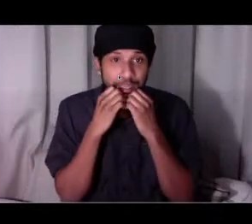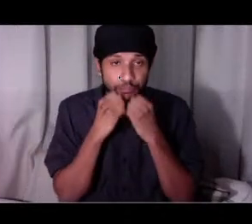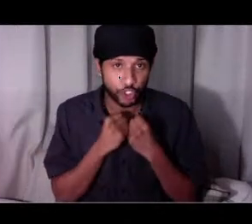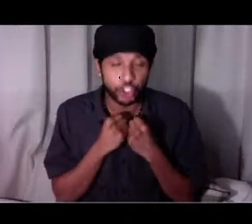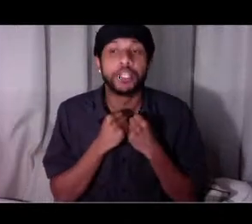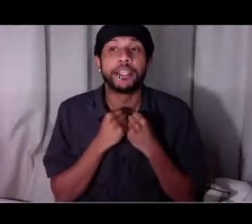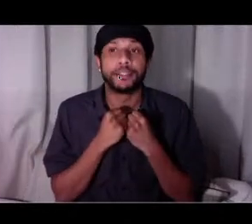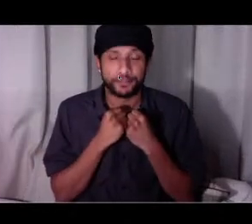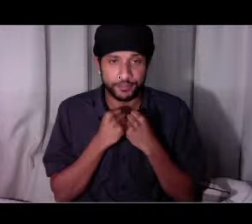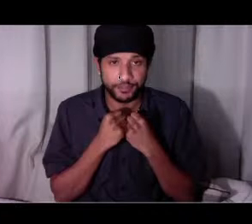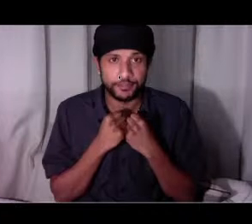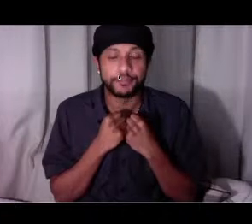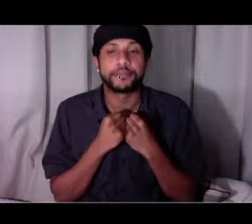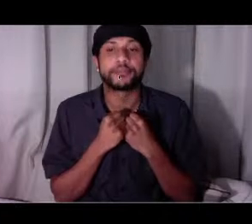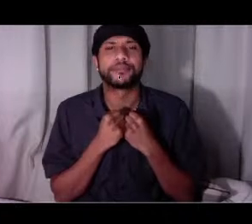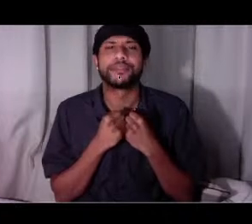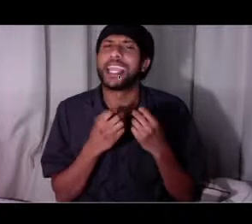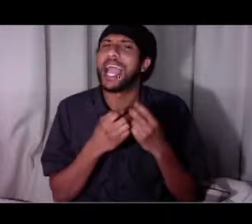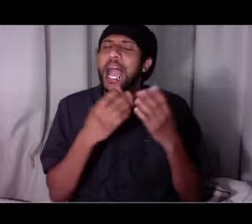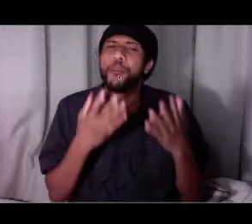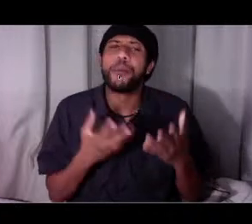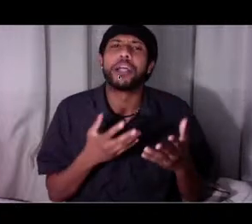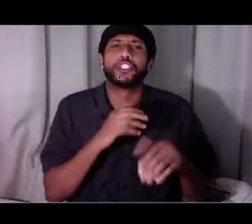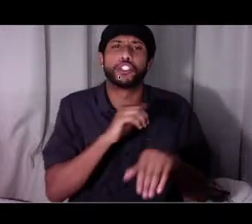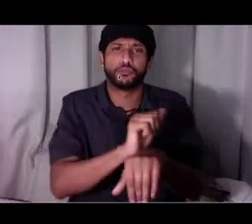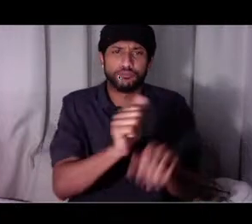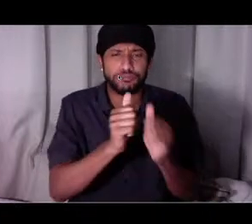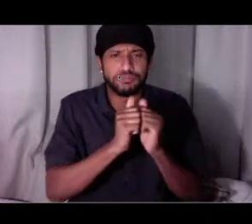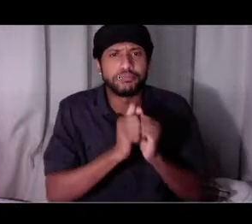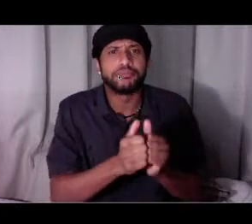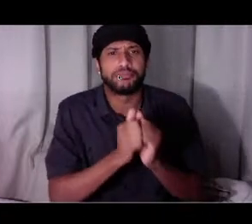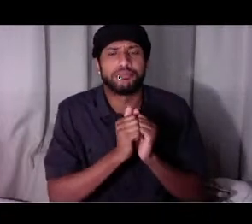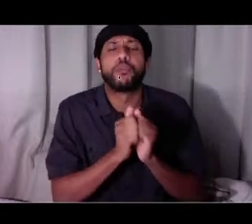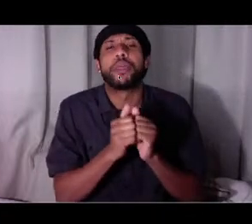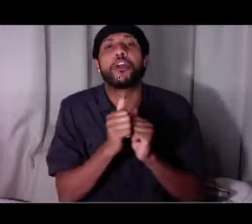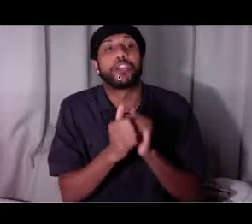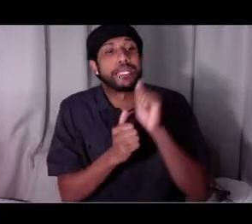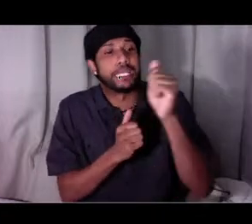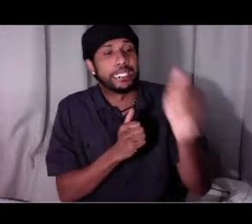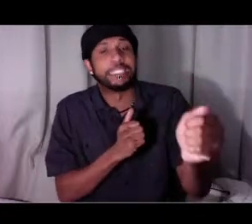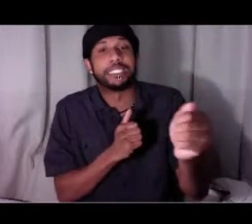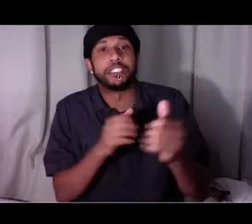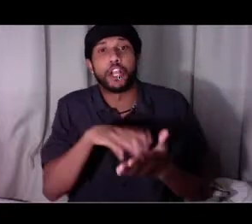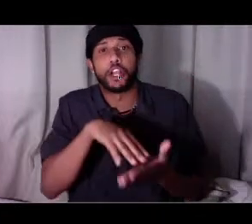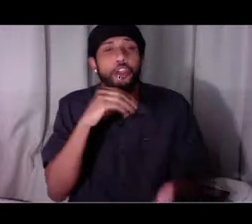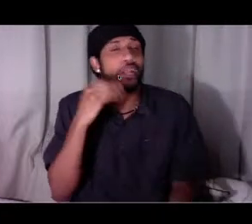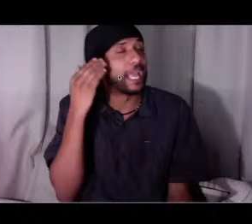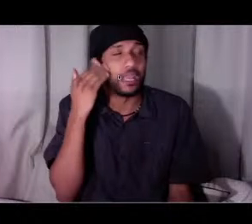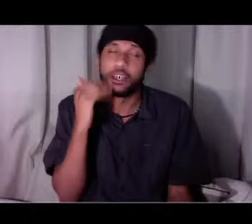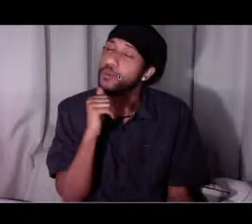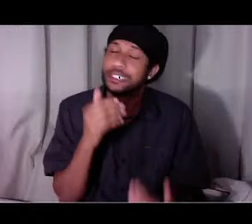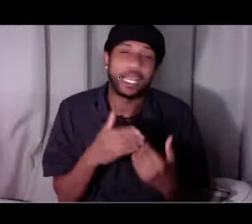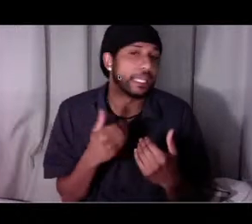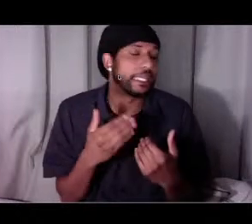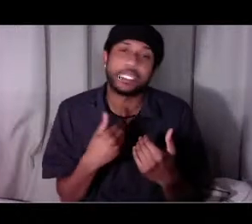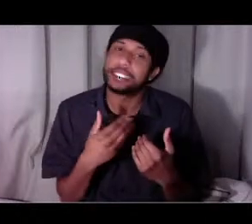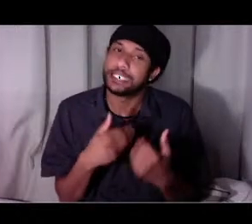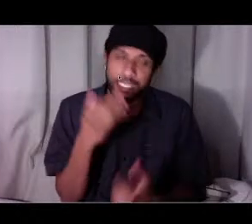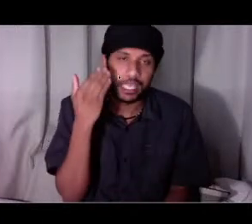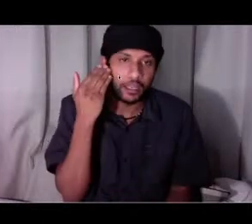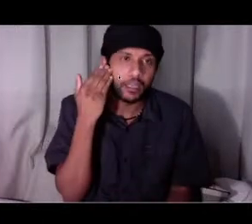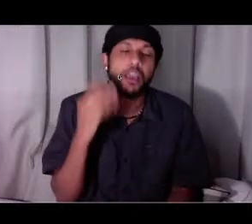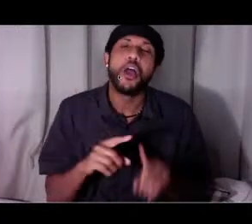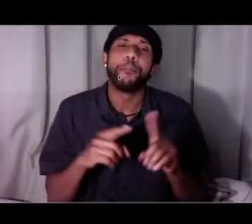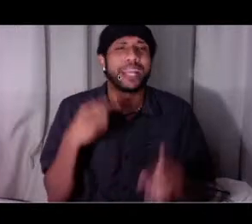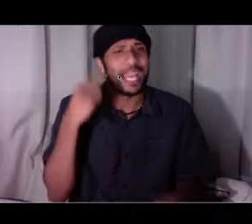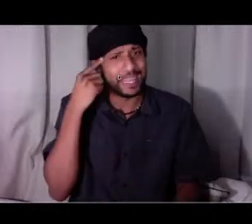appreciate um how much cooperation we've had with our distance learning I know it's not easy um but I